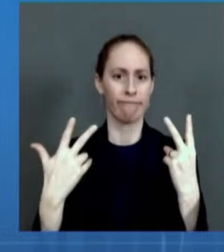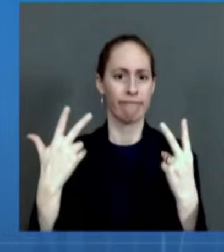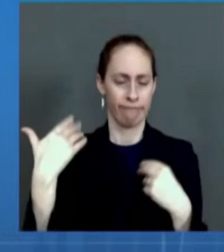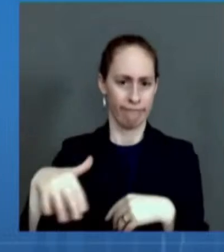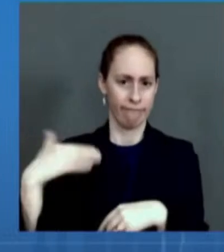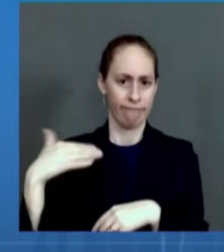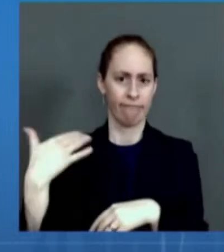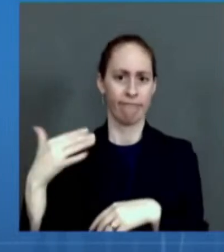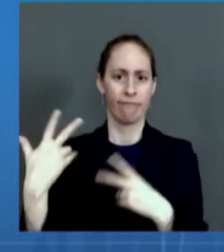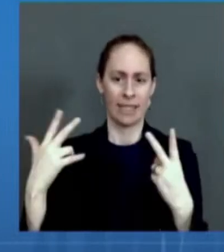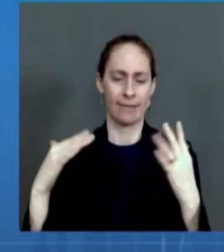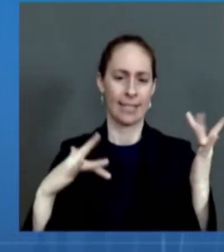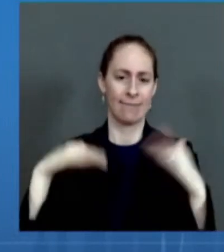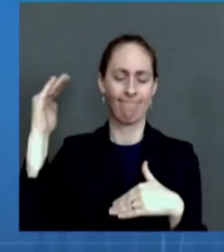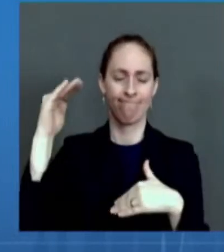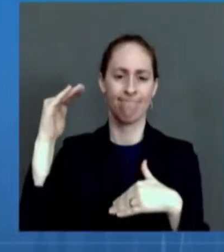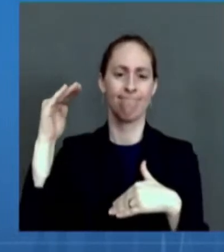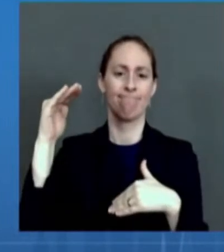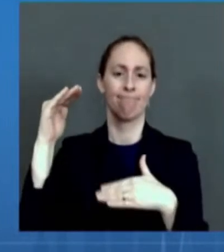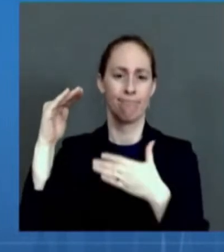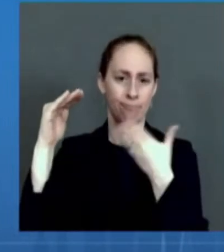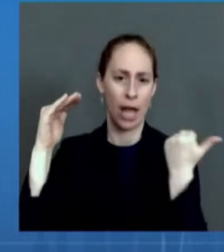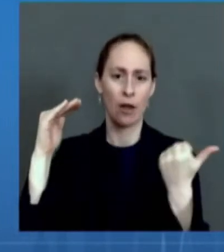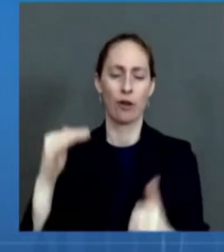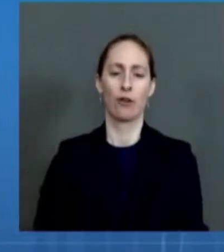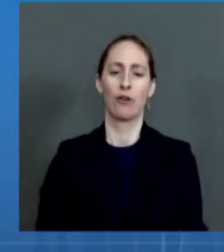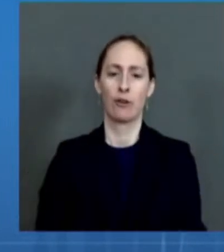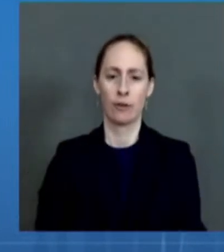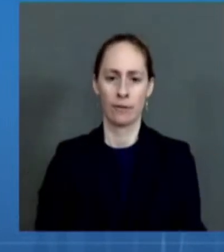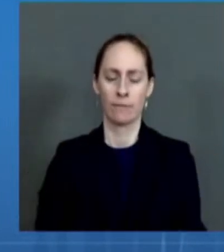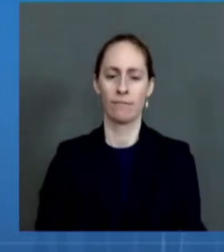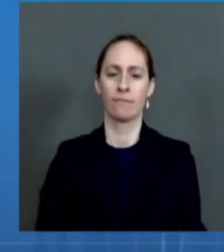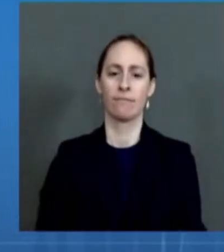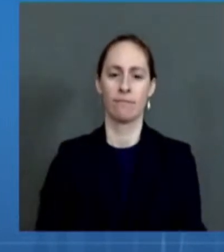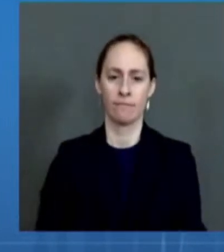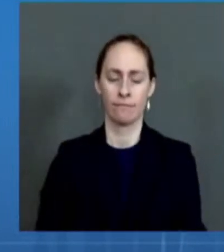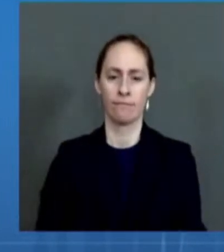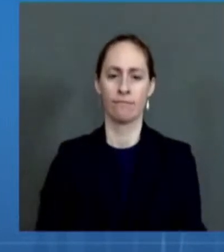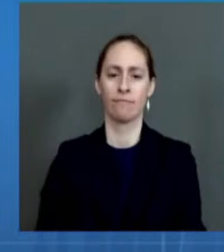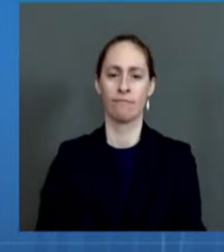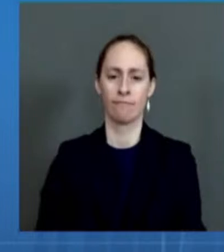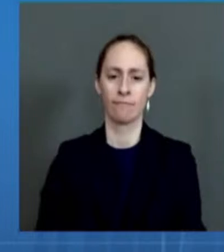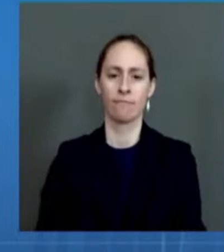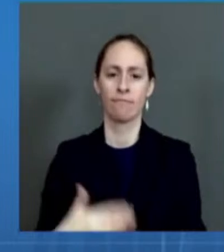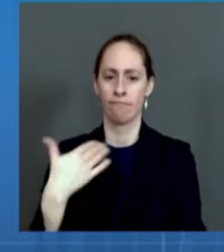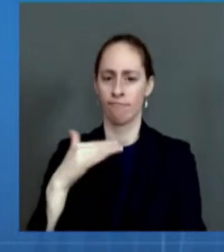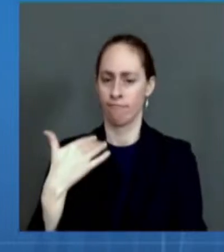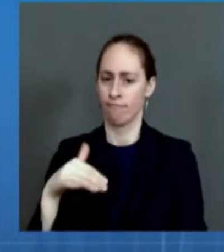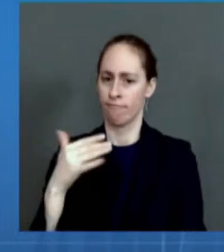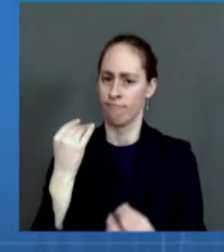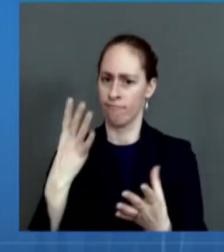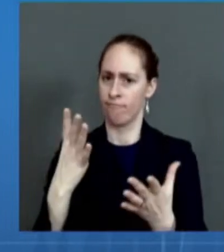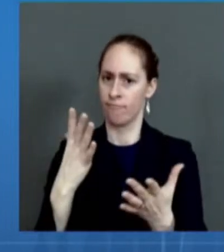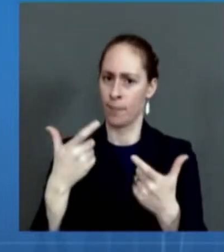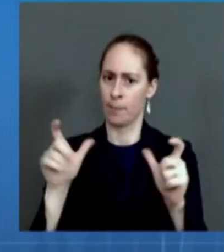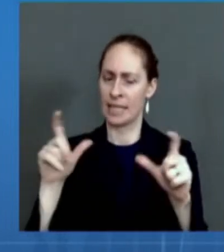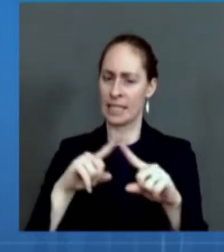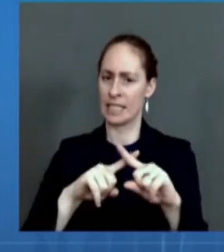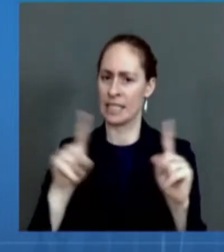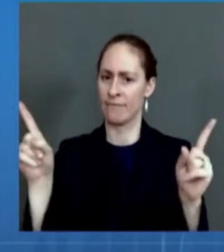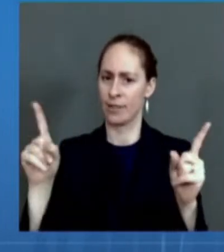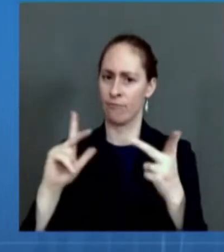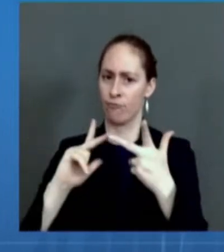4 times for the one on the right. Next slide. Now also, if you look at the neutralization of multiple